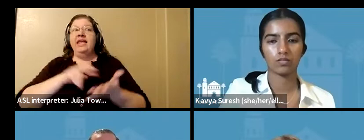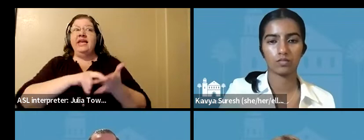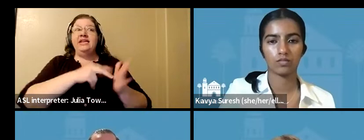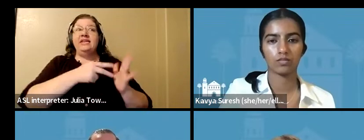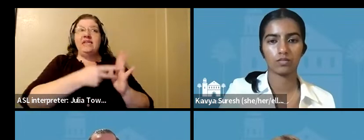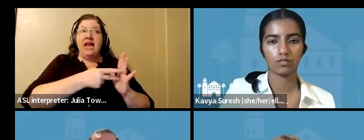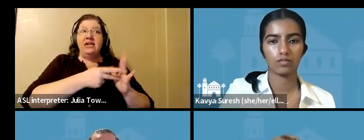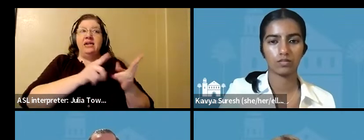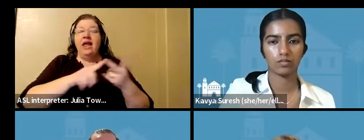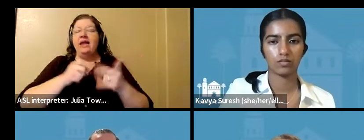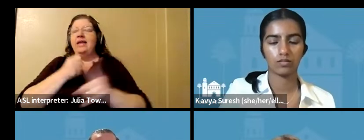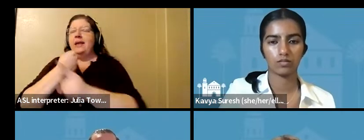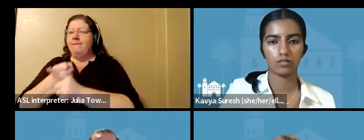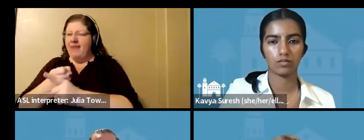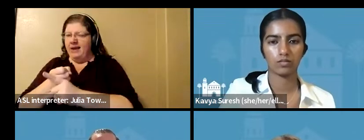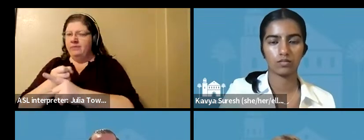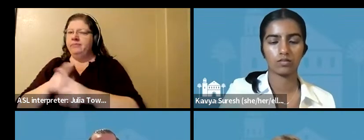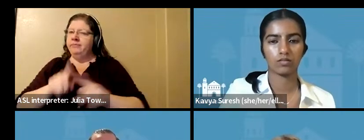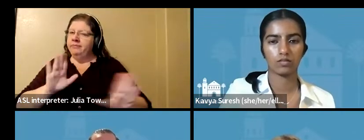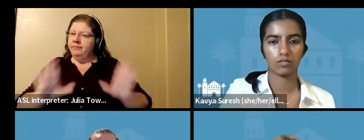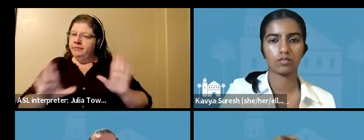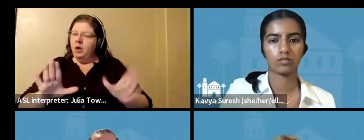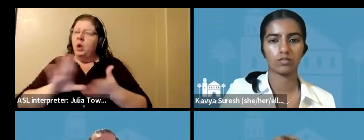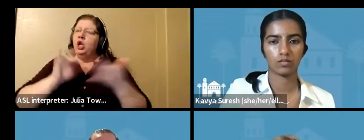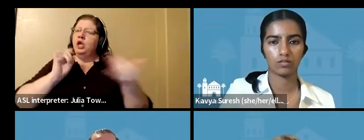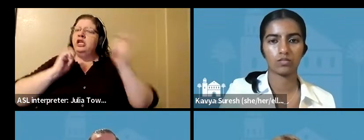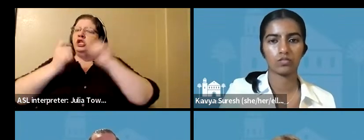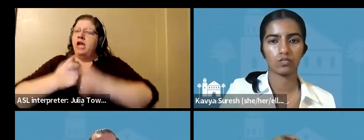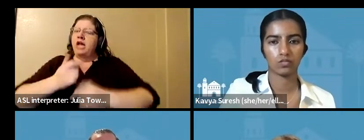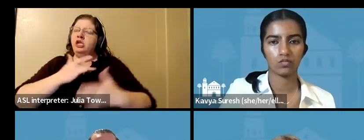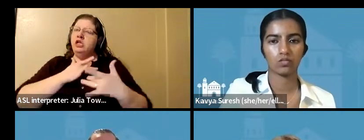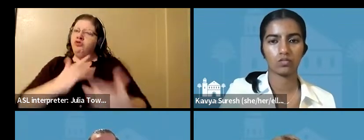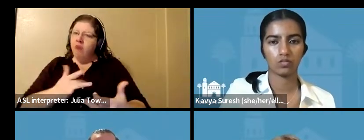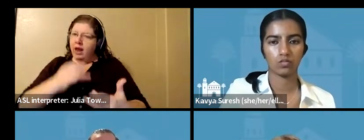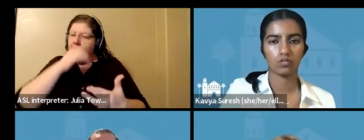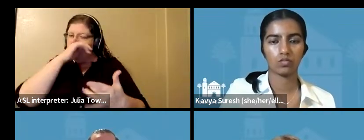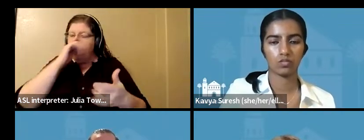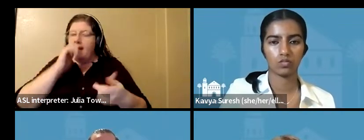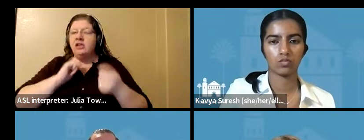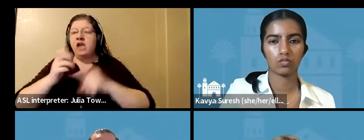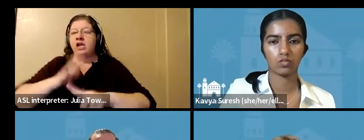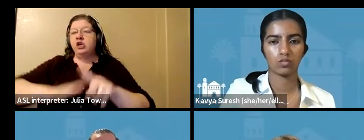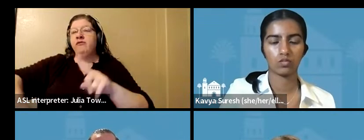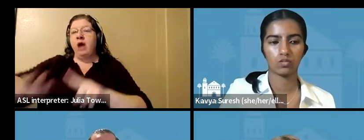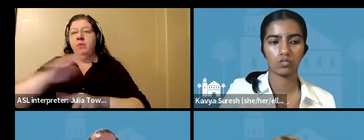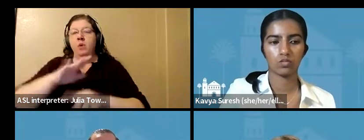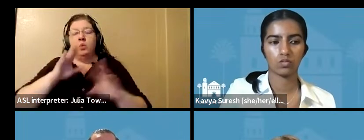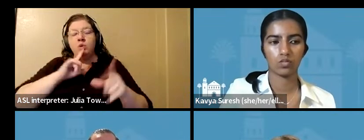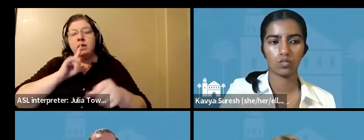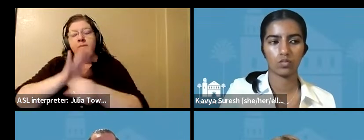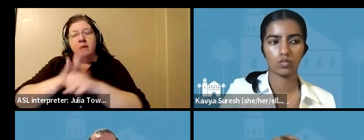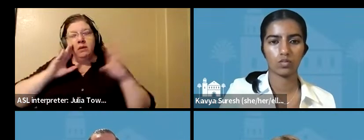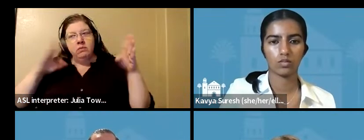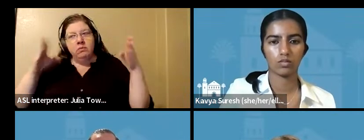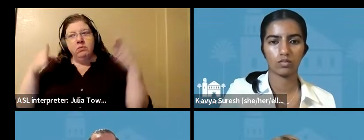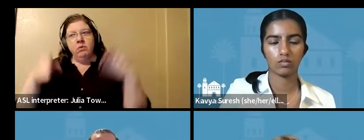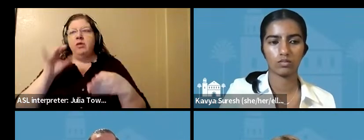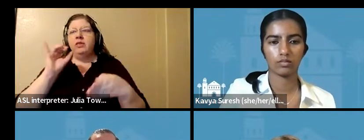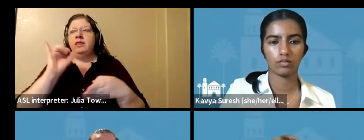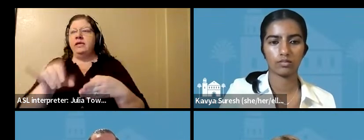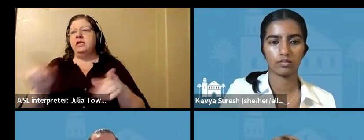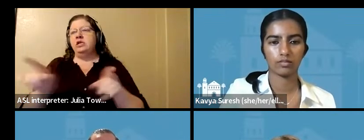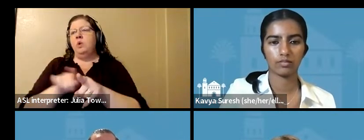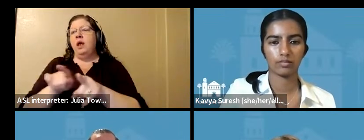impact. I really appreciate that as we begin to learn and change the trends and change our environment, we have to stay committed and stay vigilant on this as